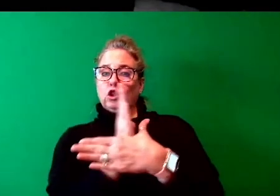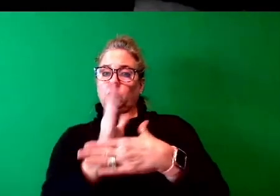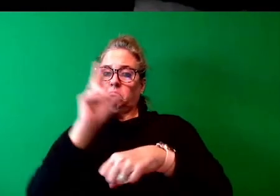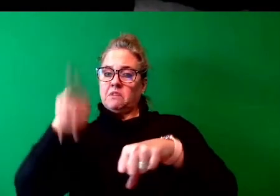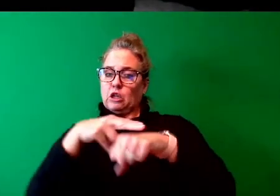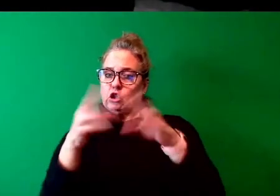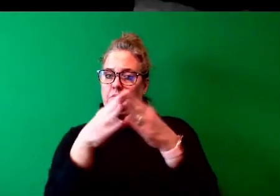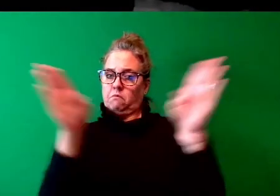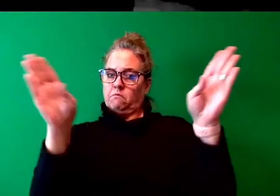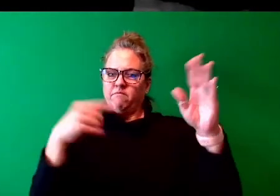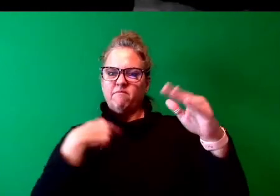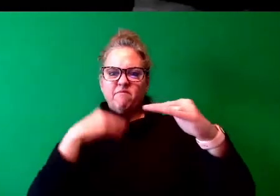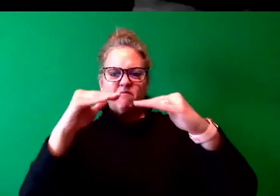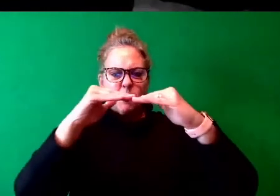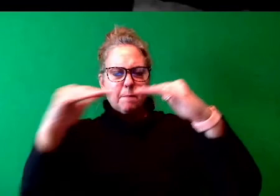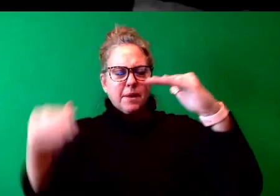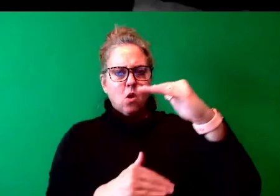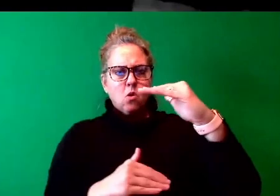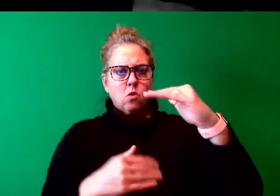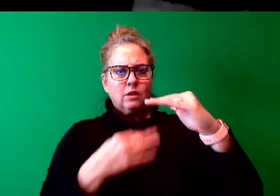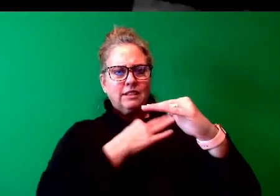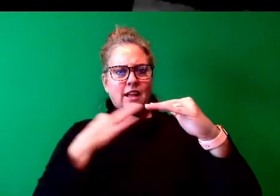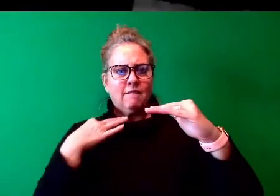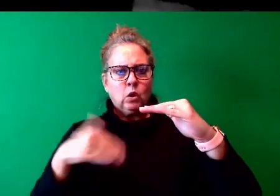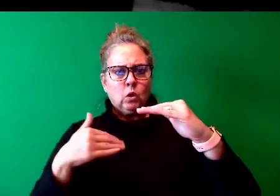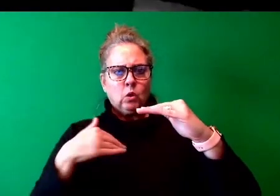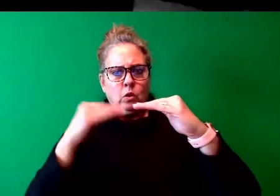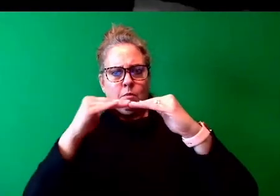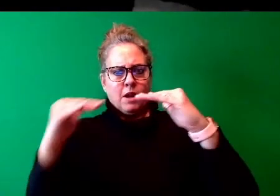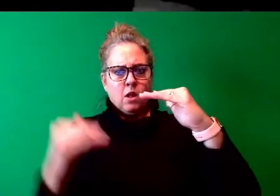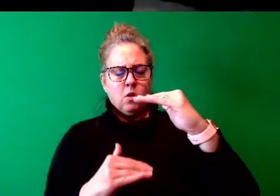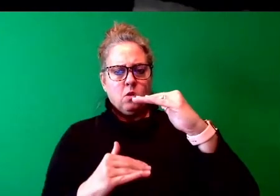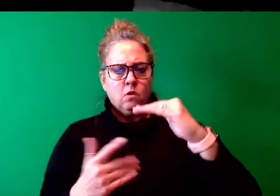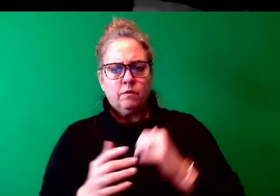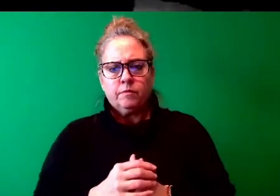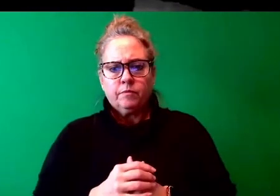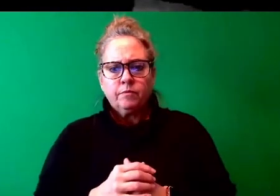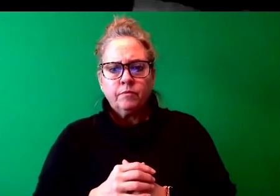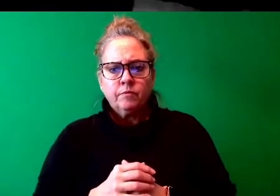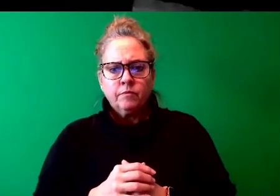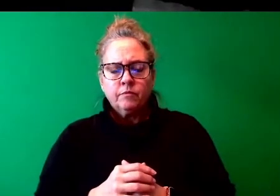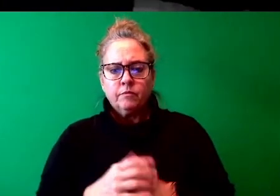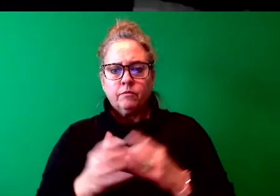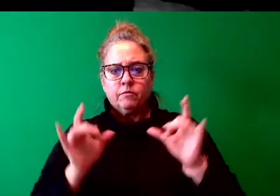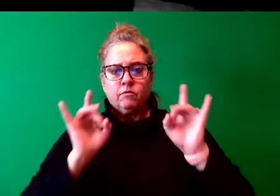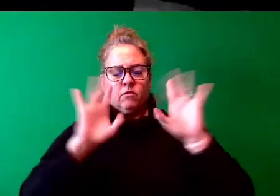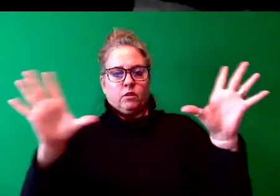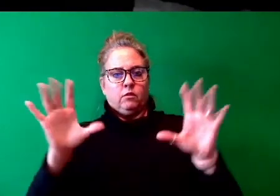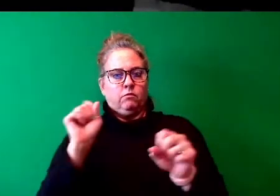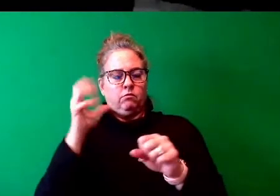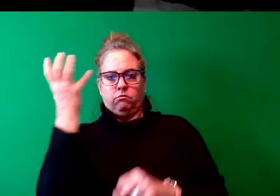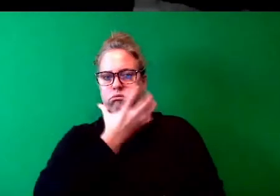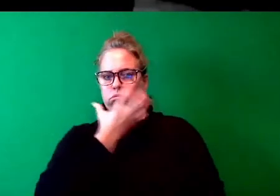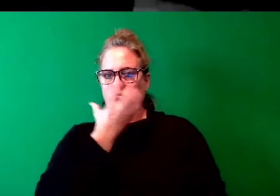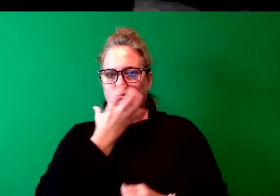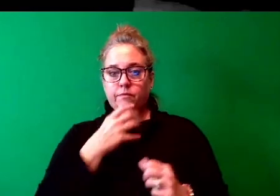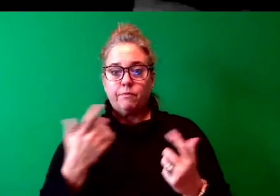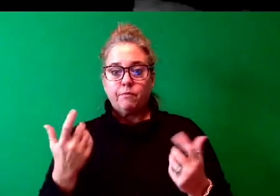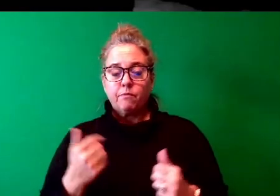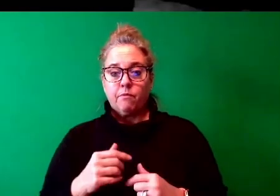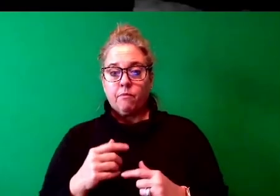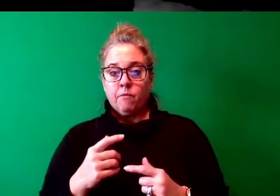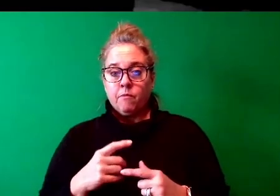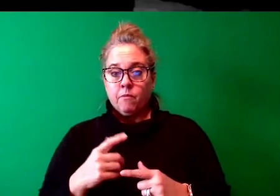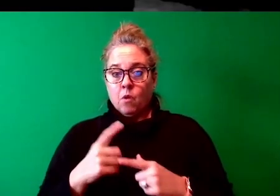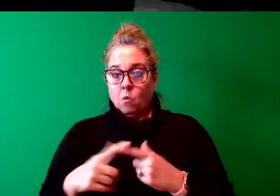there are. And I agree with Susan that they do a phenomenal job with what they have. It's really unbelievable. But I think COVID